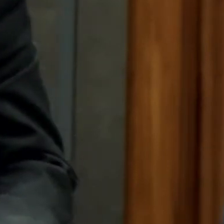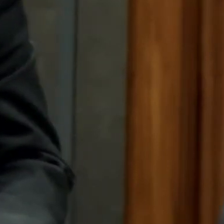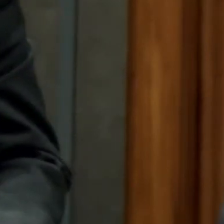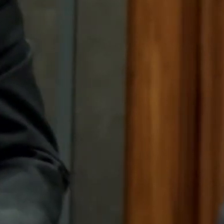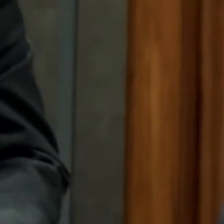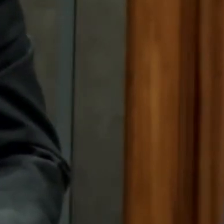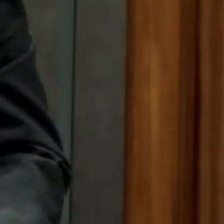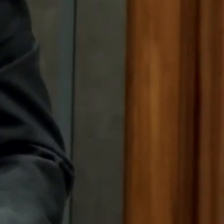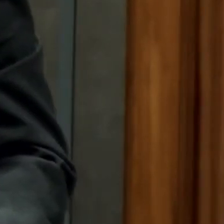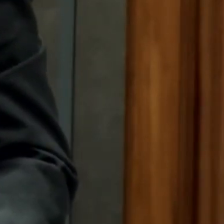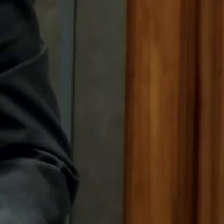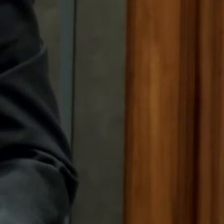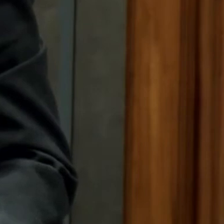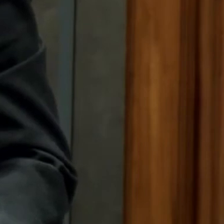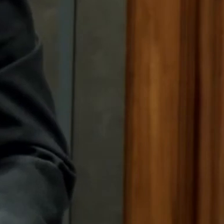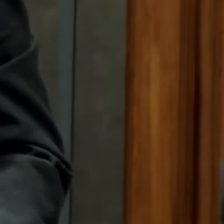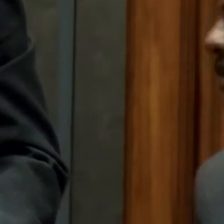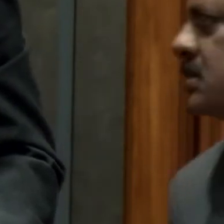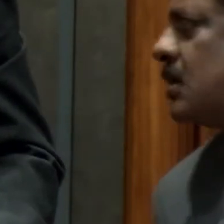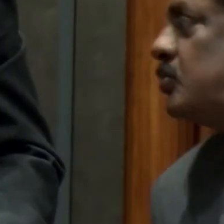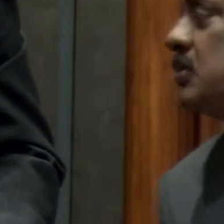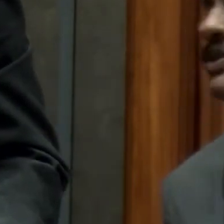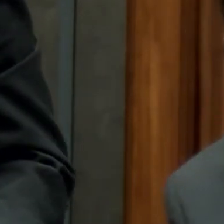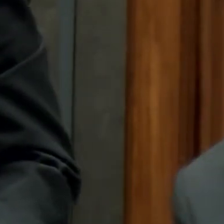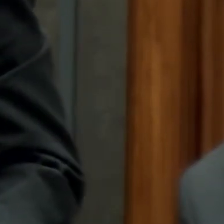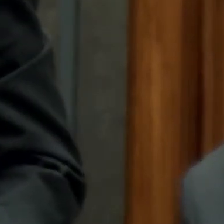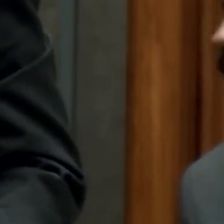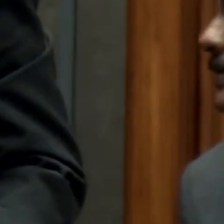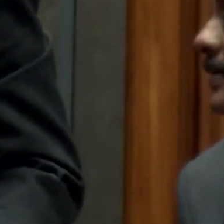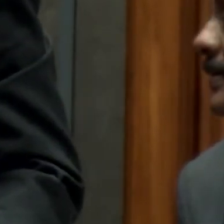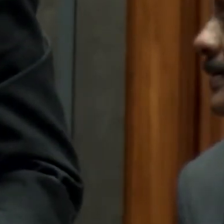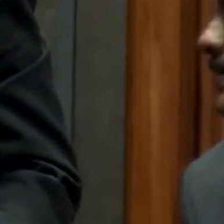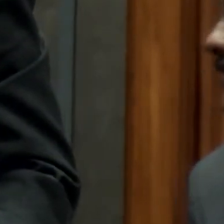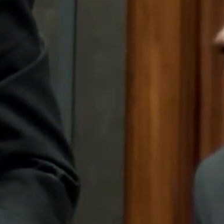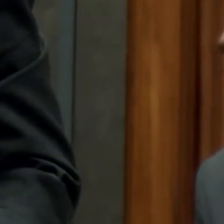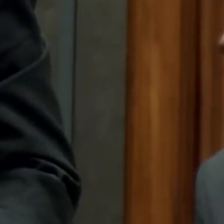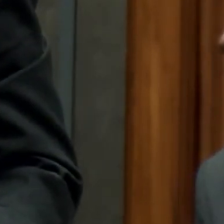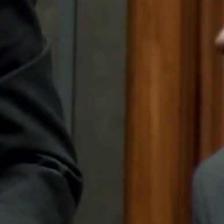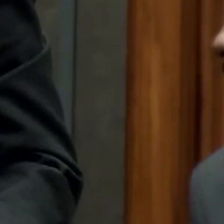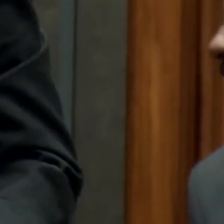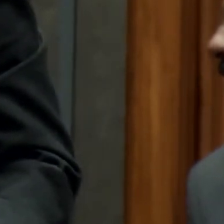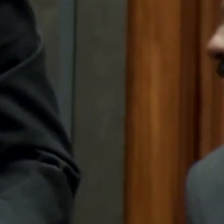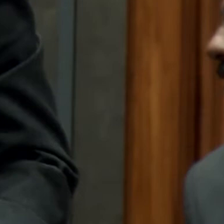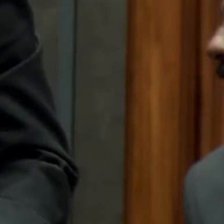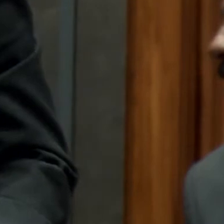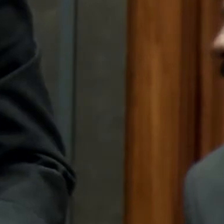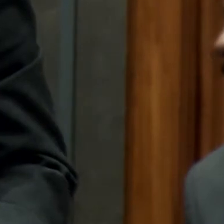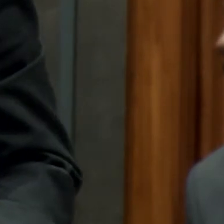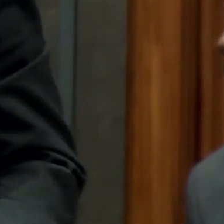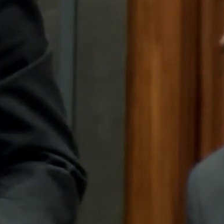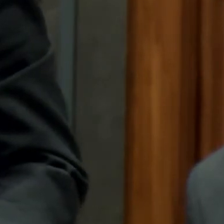House, I am pleased that we are raising the awareness on this endemic disease. This has been in Fiji